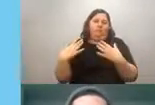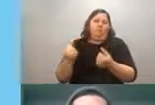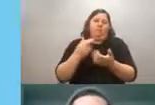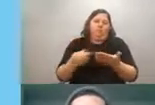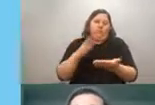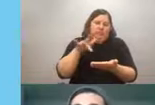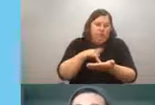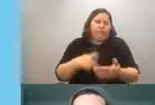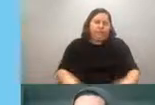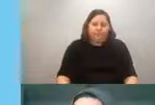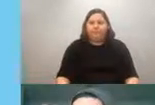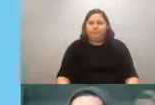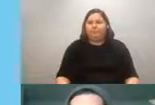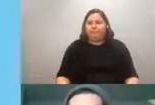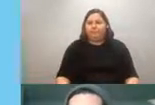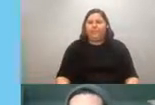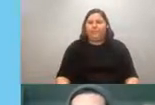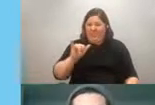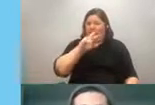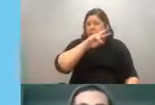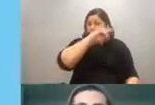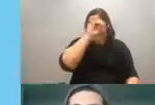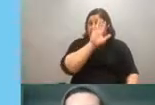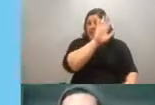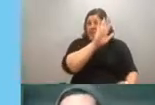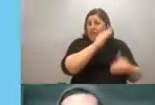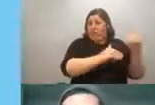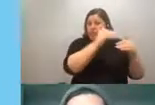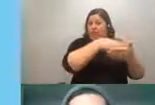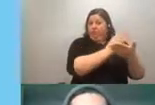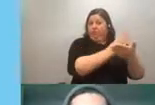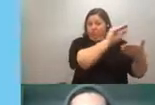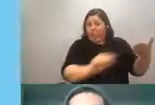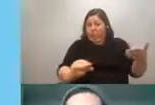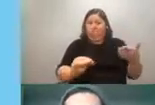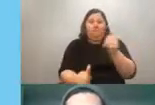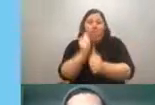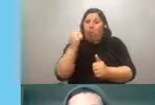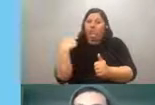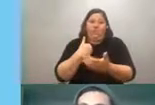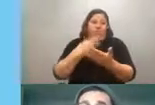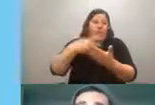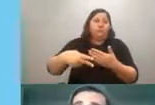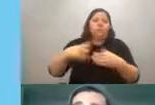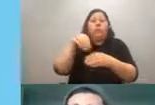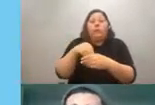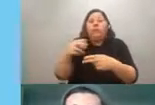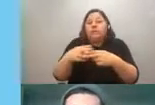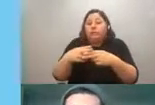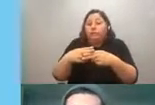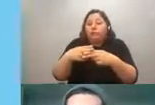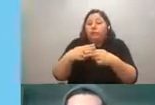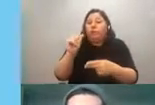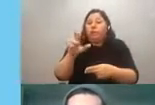um it funds most of our programming including temporary artworks uh we have uh we just finished